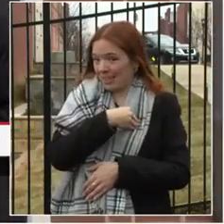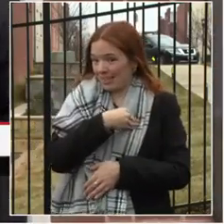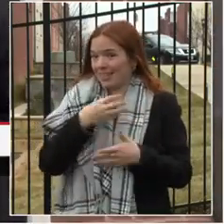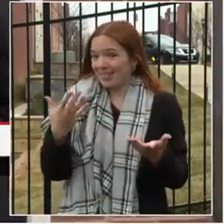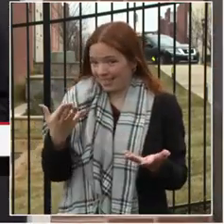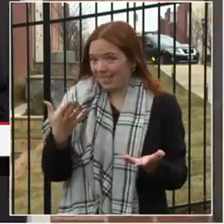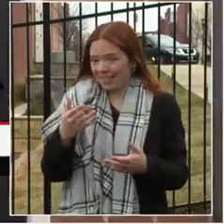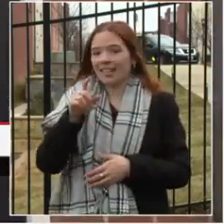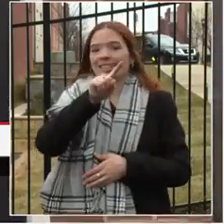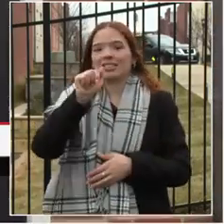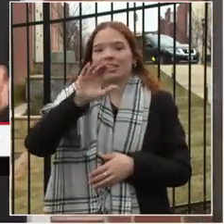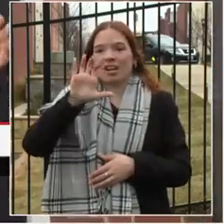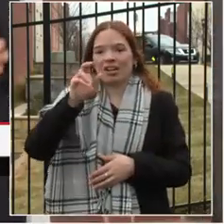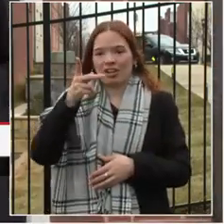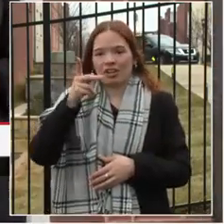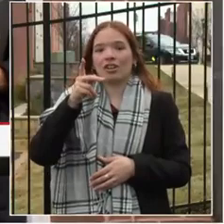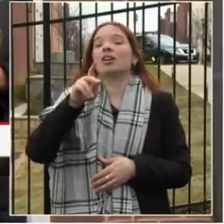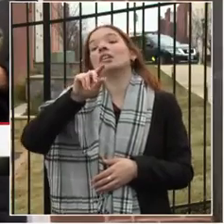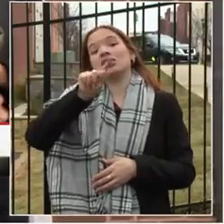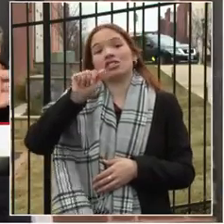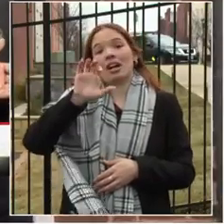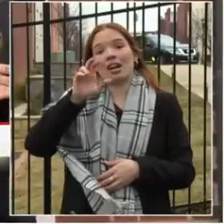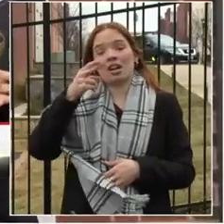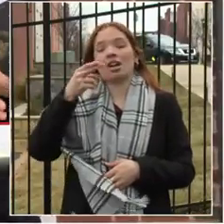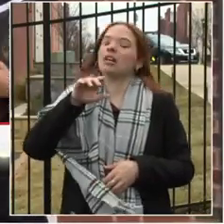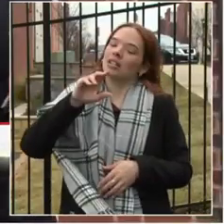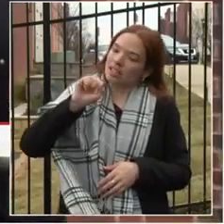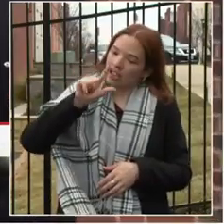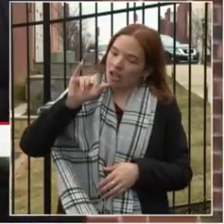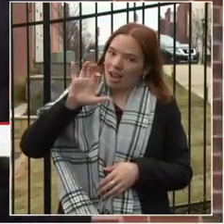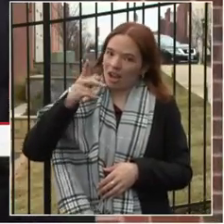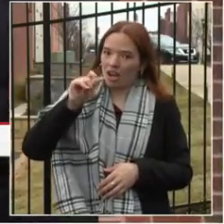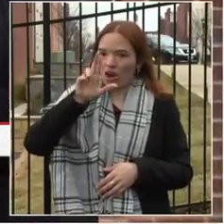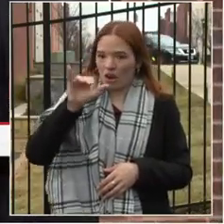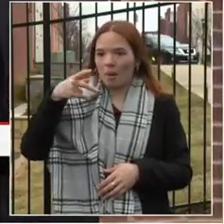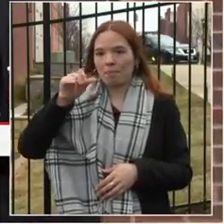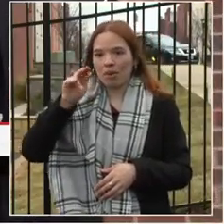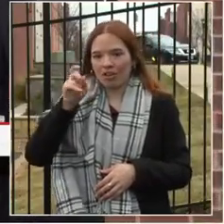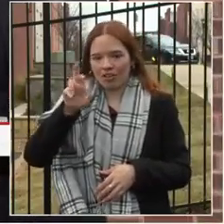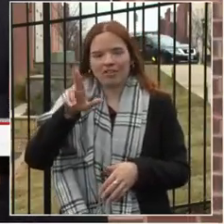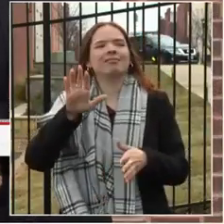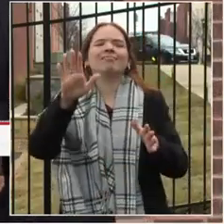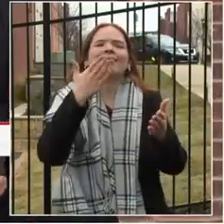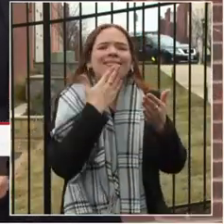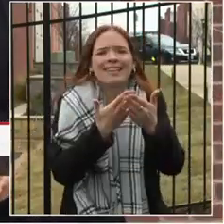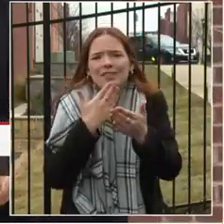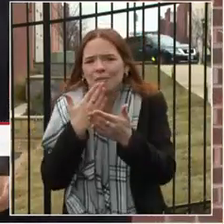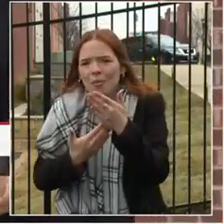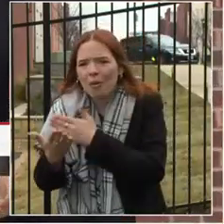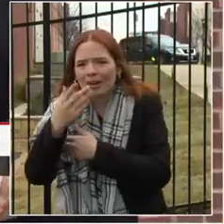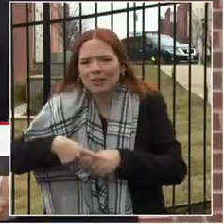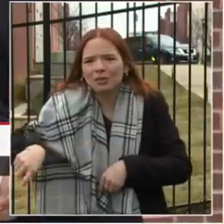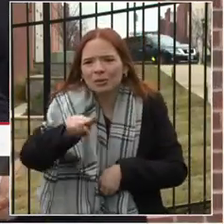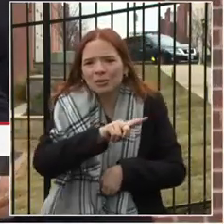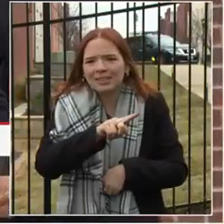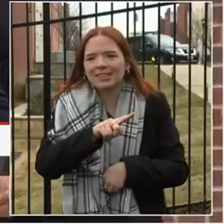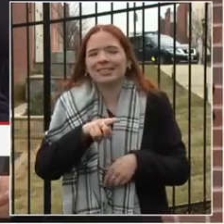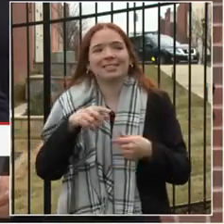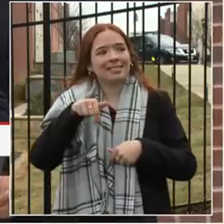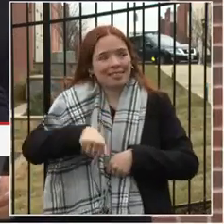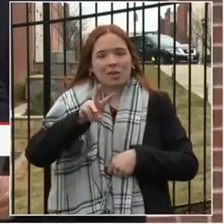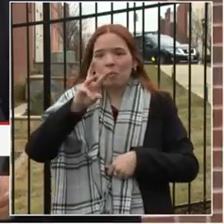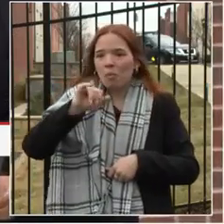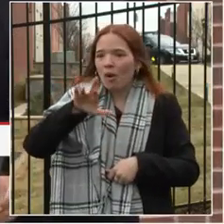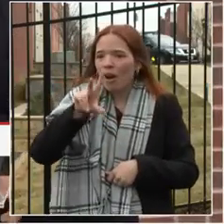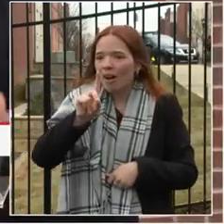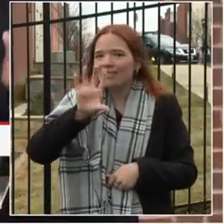Thank you, Mayor Bowser, and good morning. Brandon and Kathleen, welcome to Ward 5. We are thrilled to have you in what